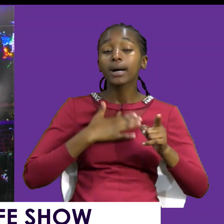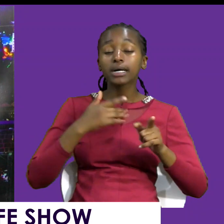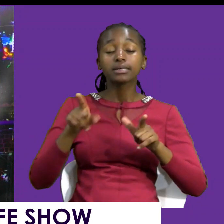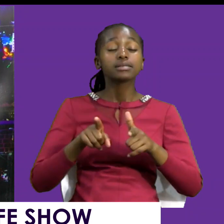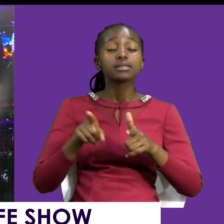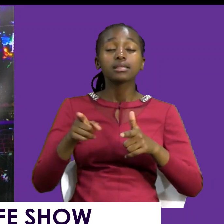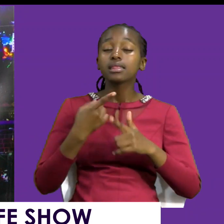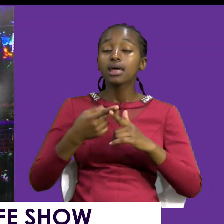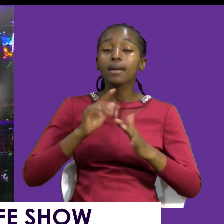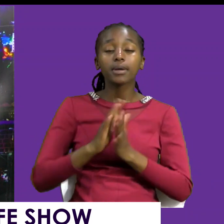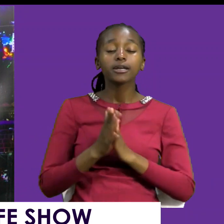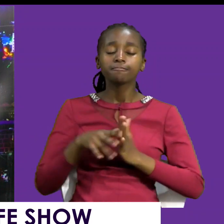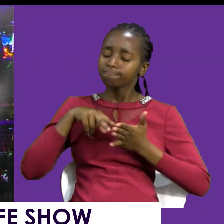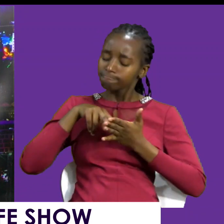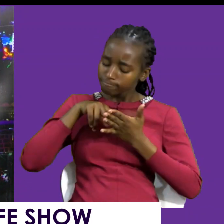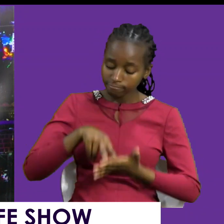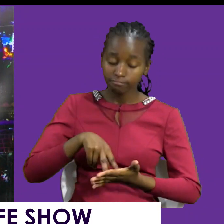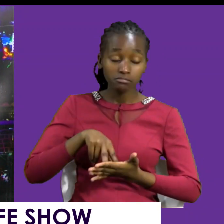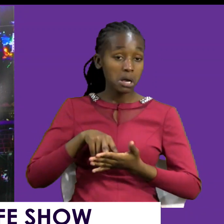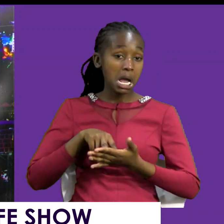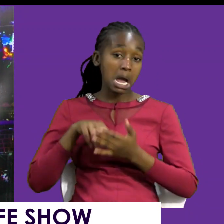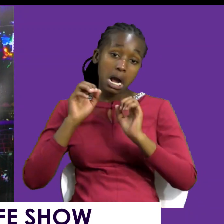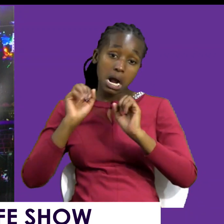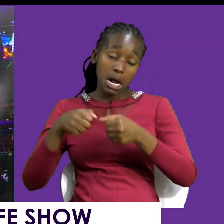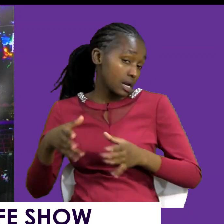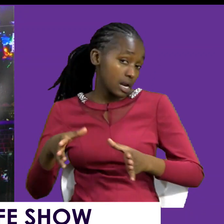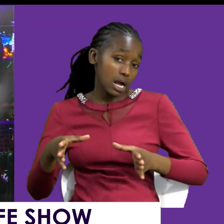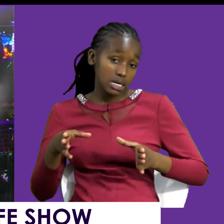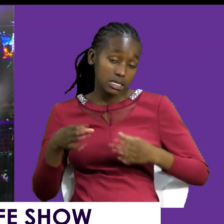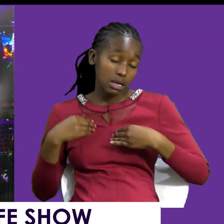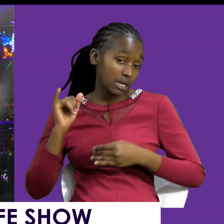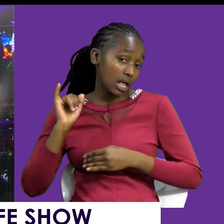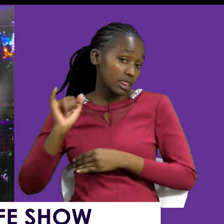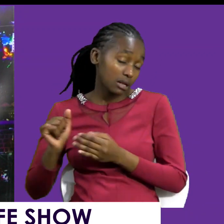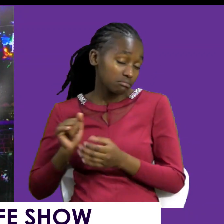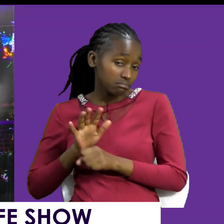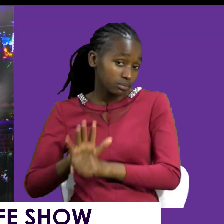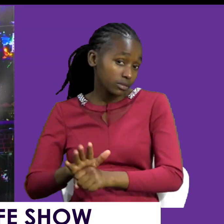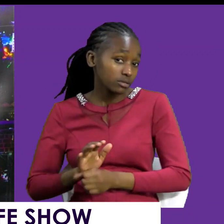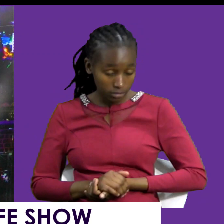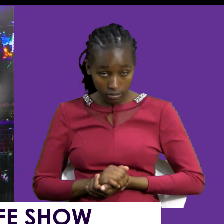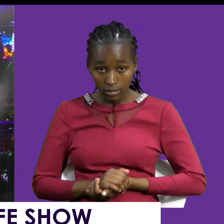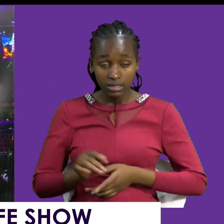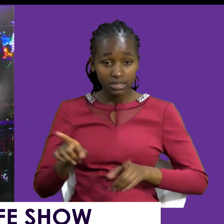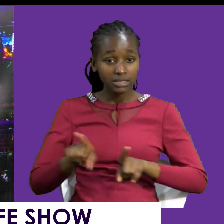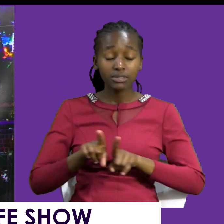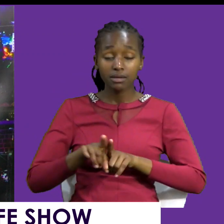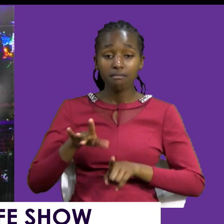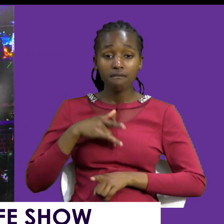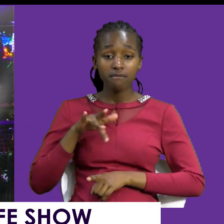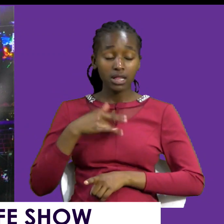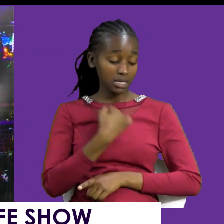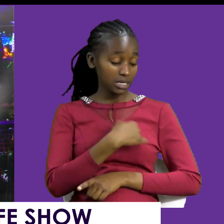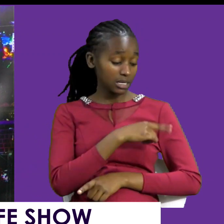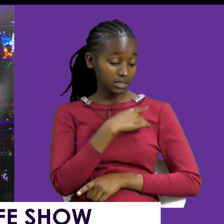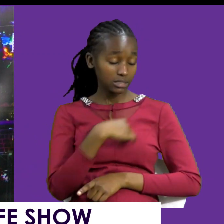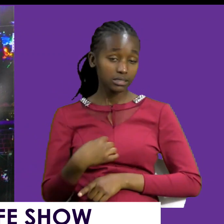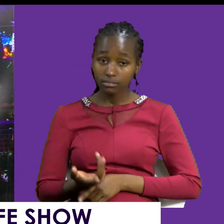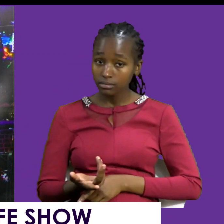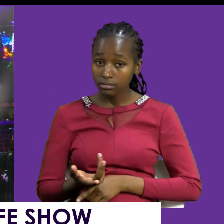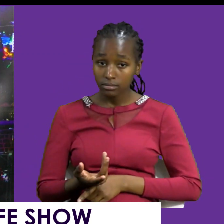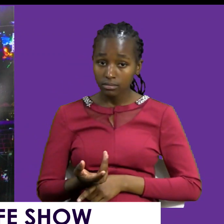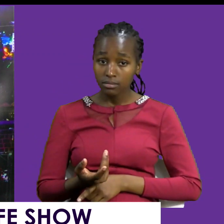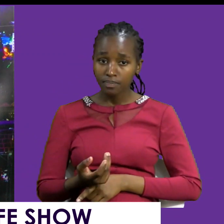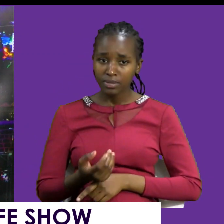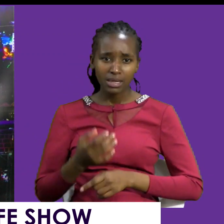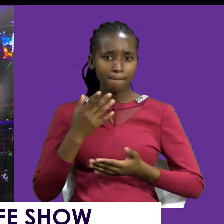am, I will find myself being guilty. Neurotic guilt. Neurotic guilt is being guilty where you